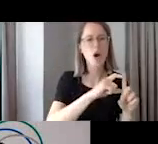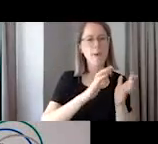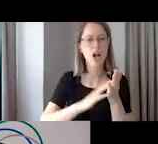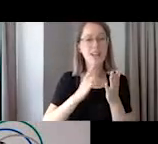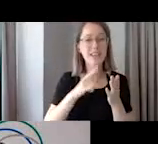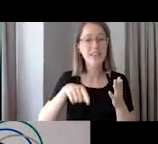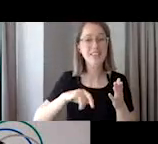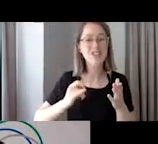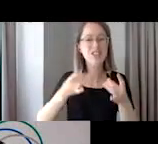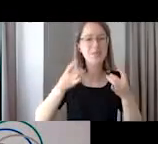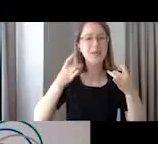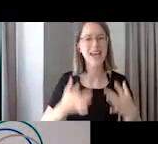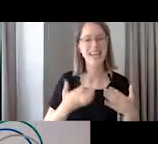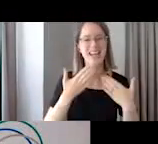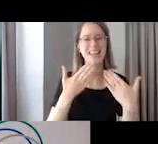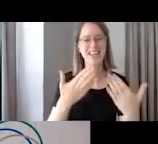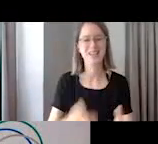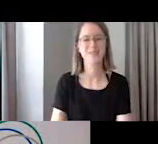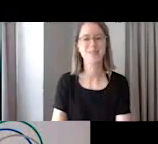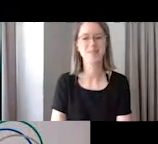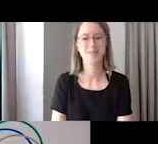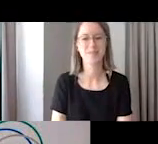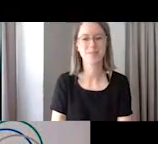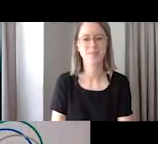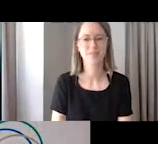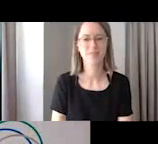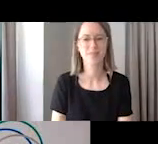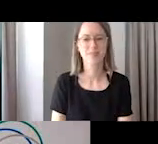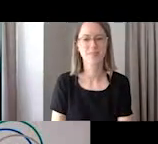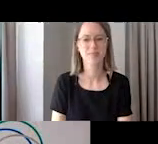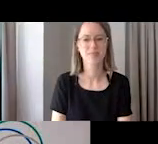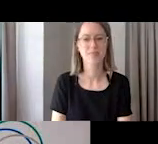beginning. Thank you. Thank you so much.